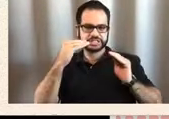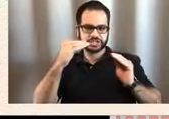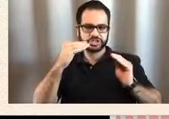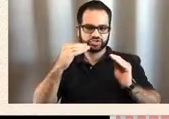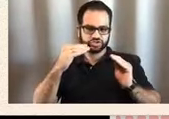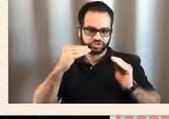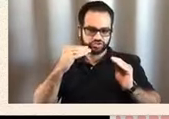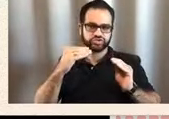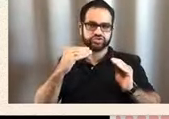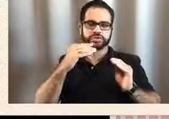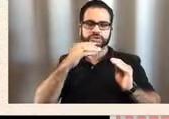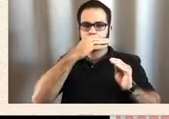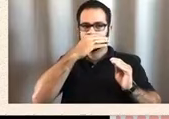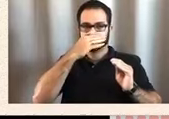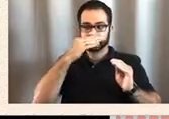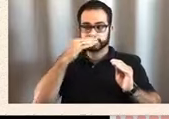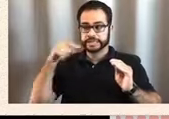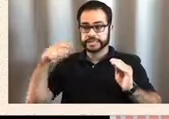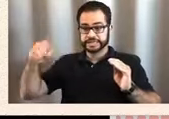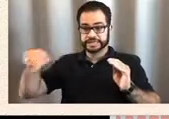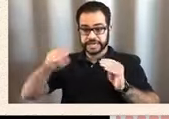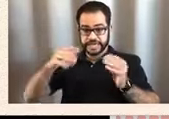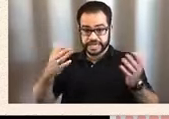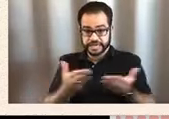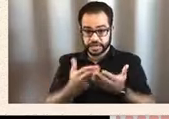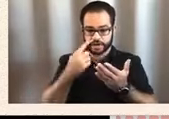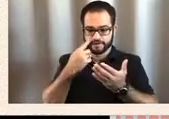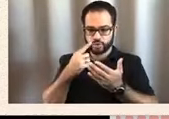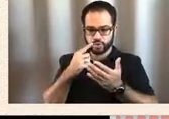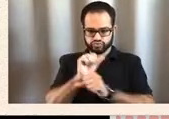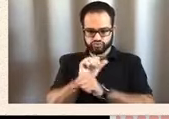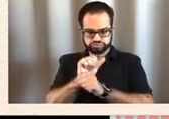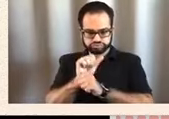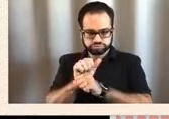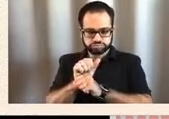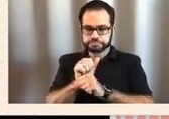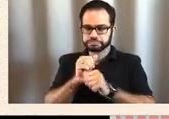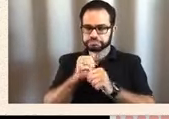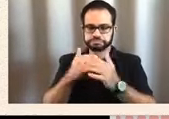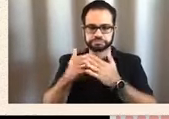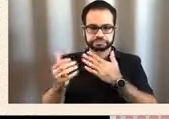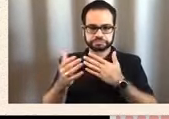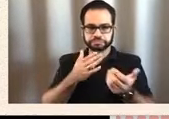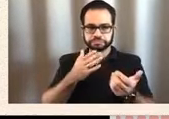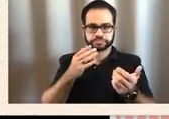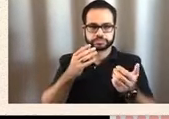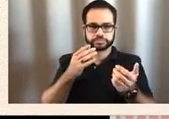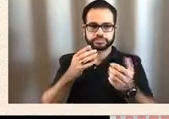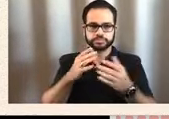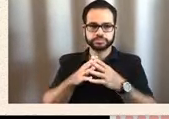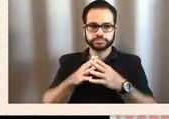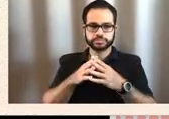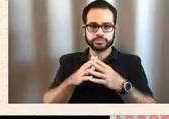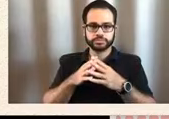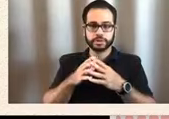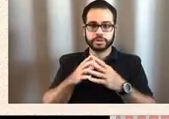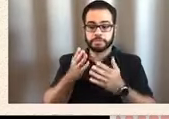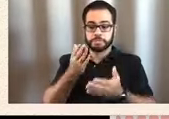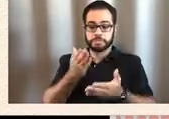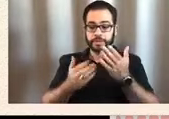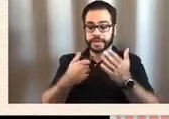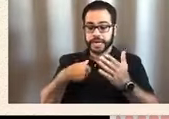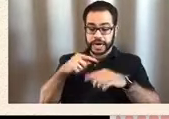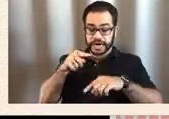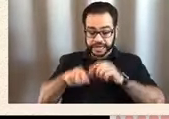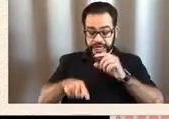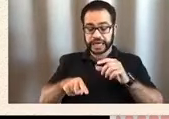They're here to work themselves out of a job, whether I may not physically be able to do the laundry or may